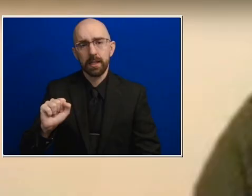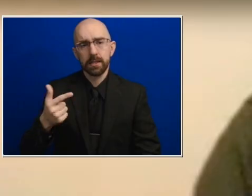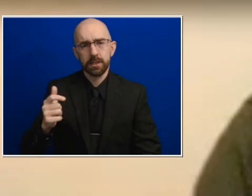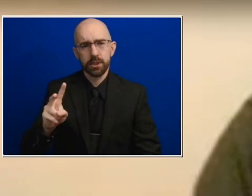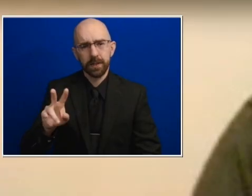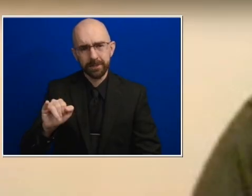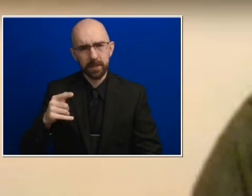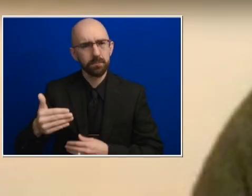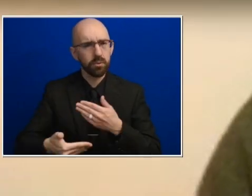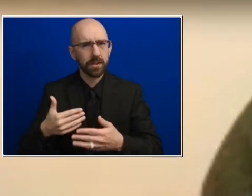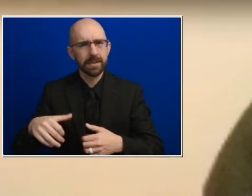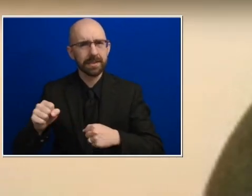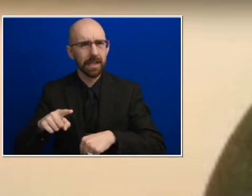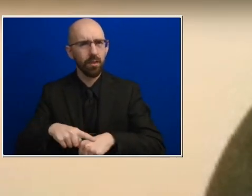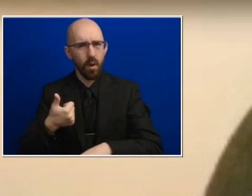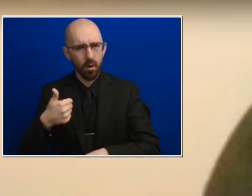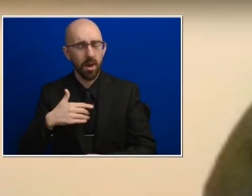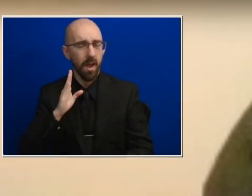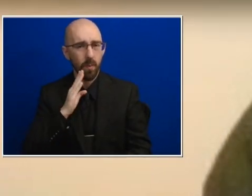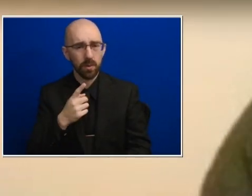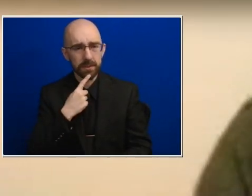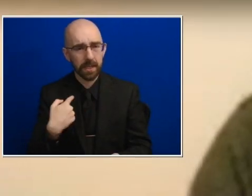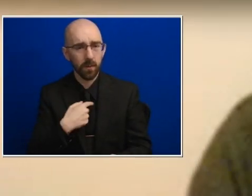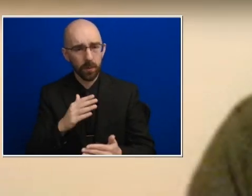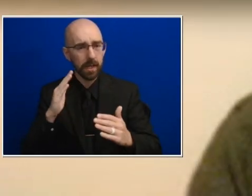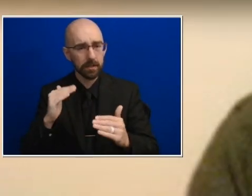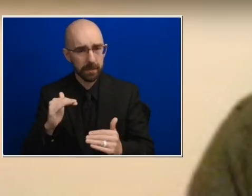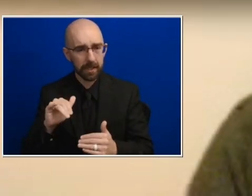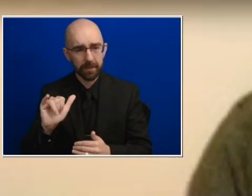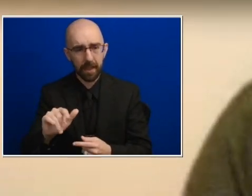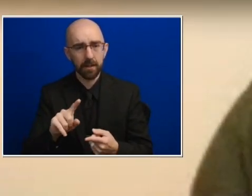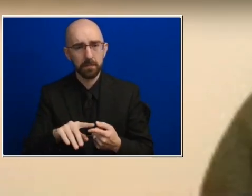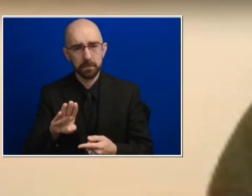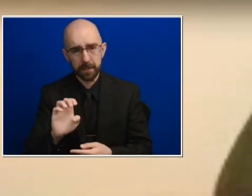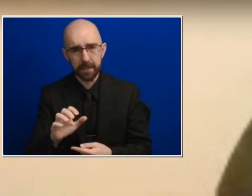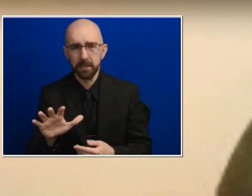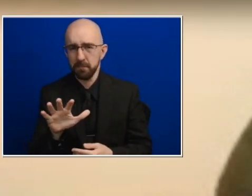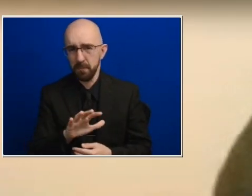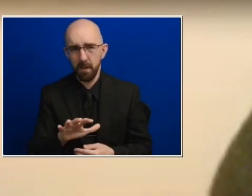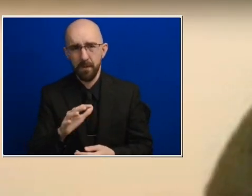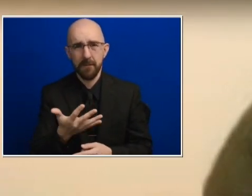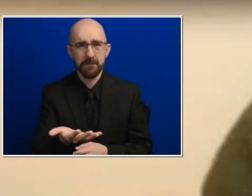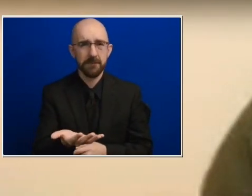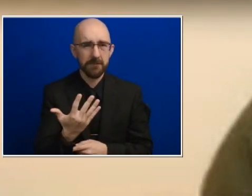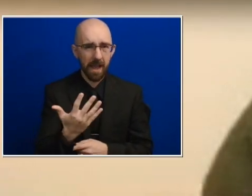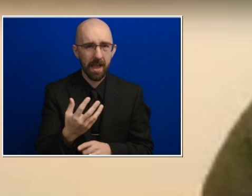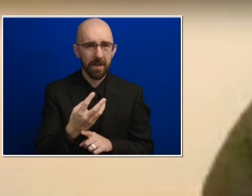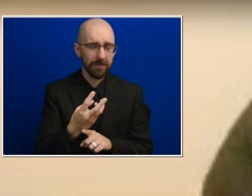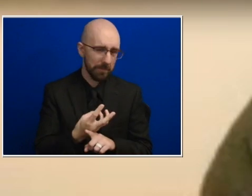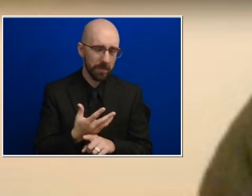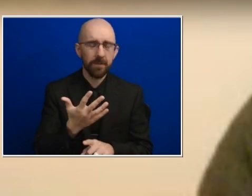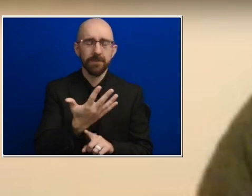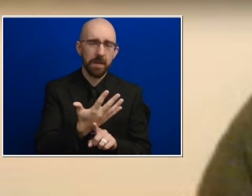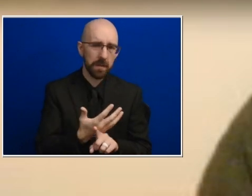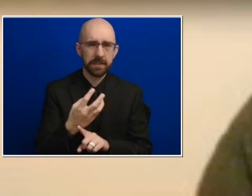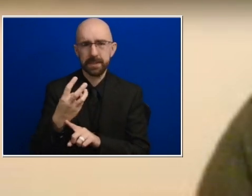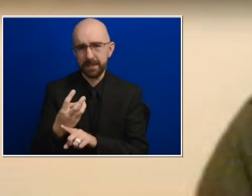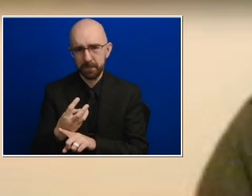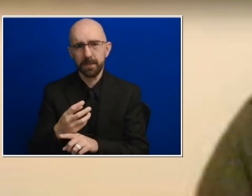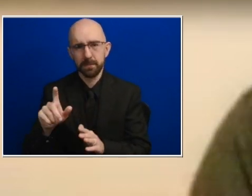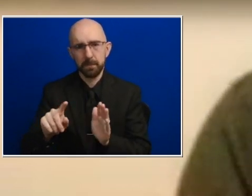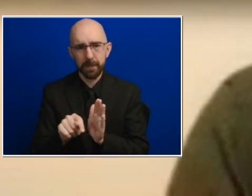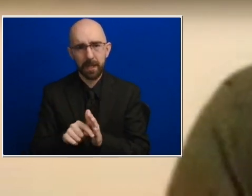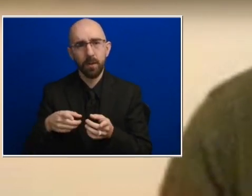longer. I will say what we expect it to be is a 5 or 6 month wait period while those stem cells are